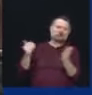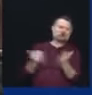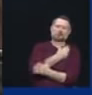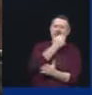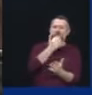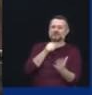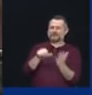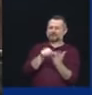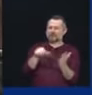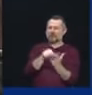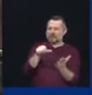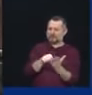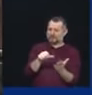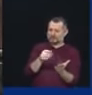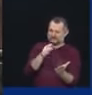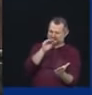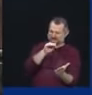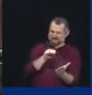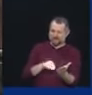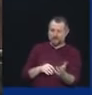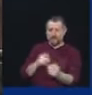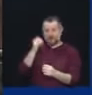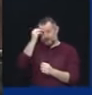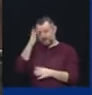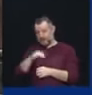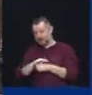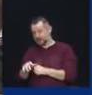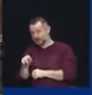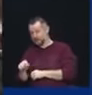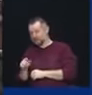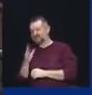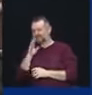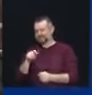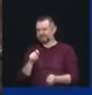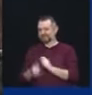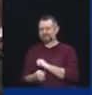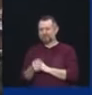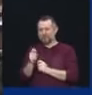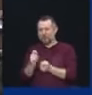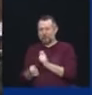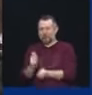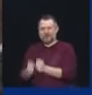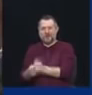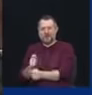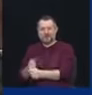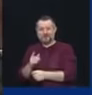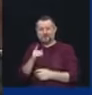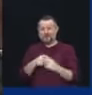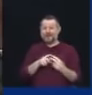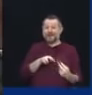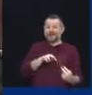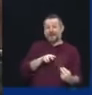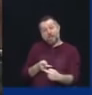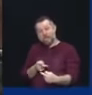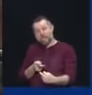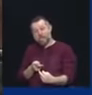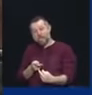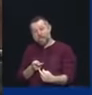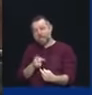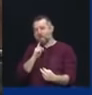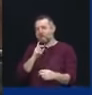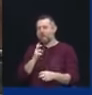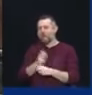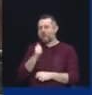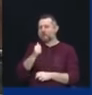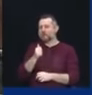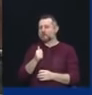continues to mutate. And some variants are harder to treat. Some variants transmit more